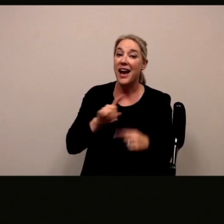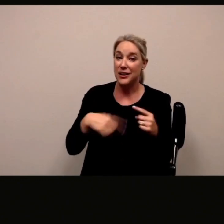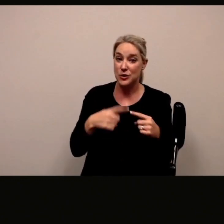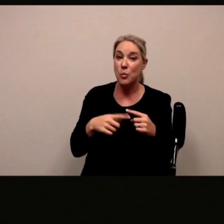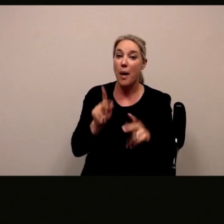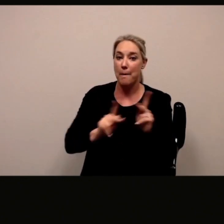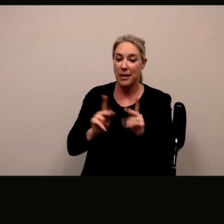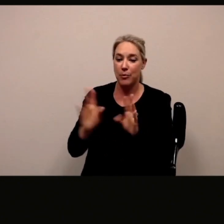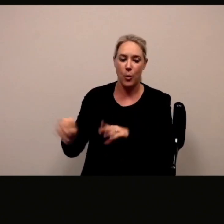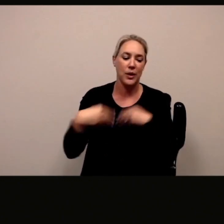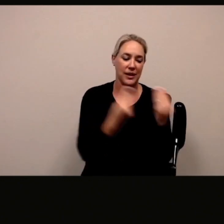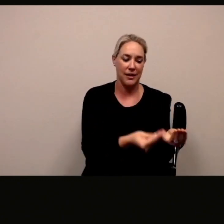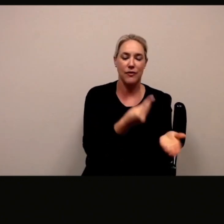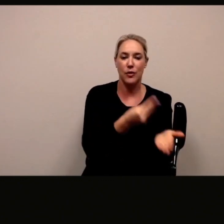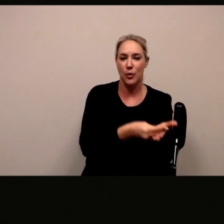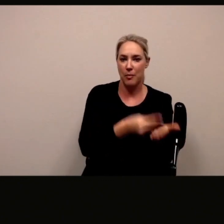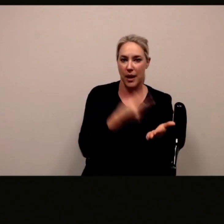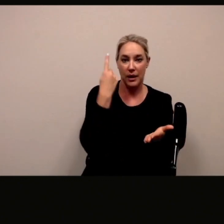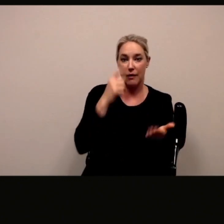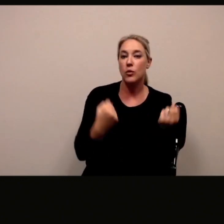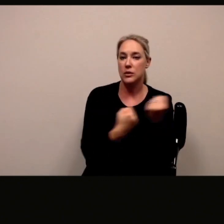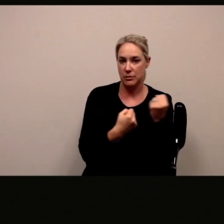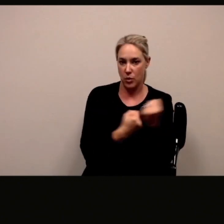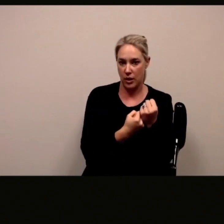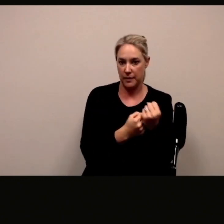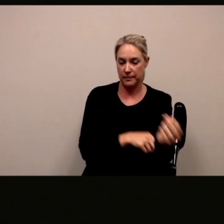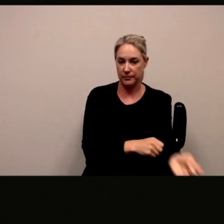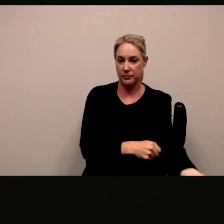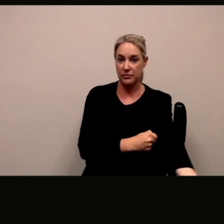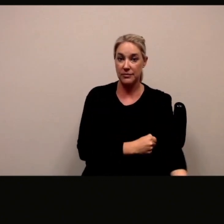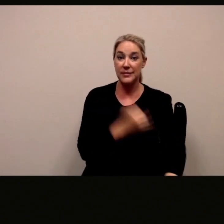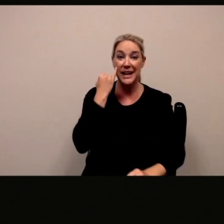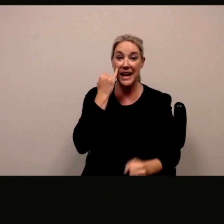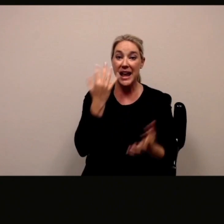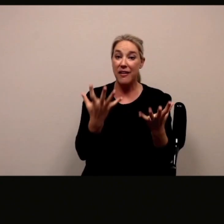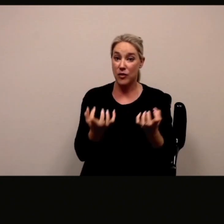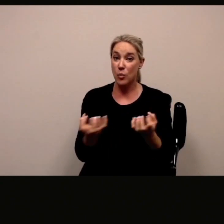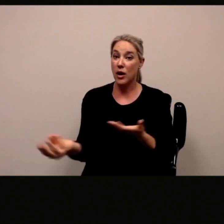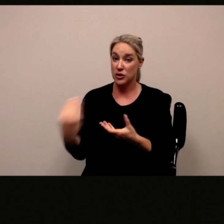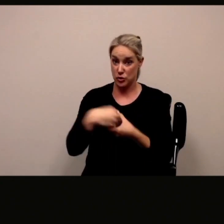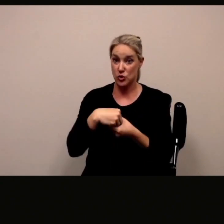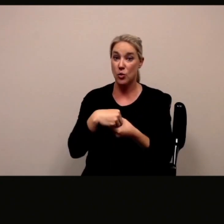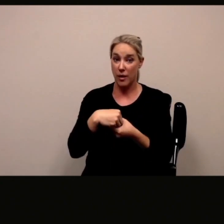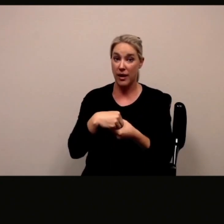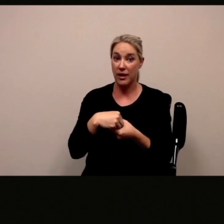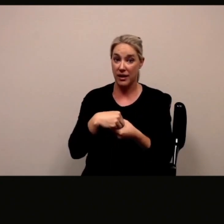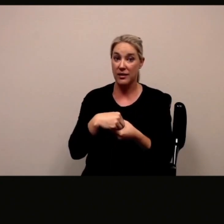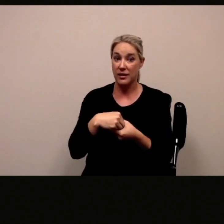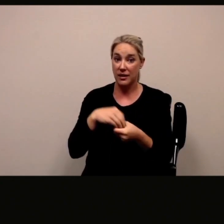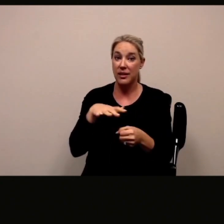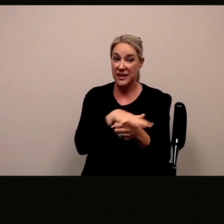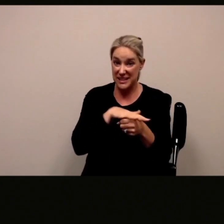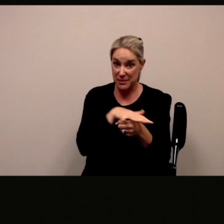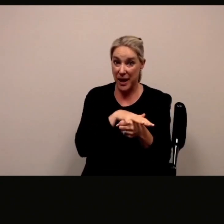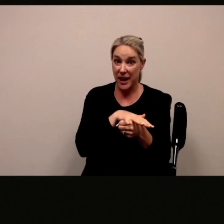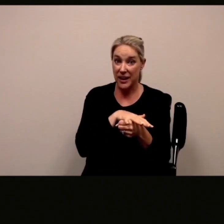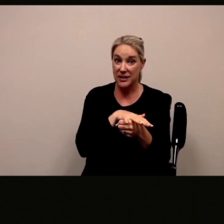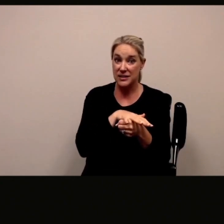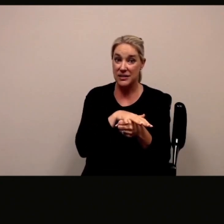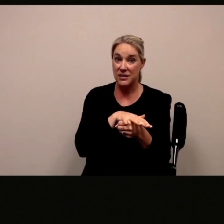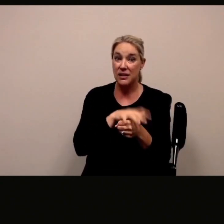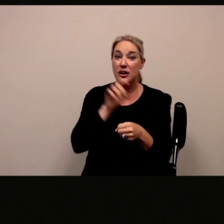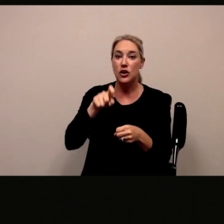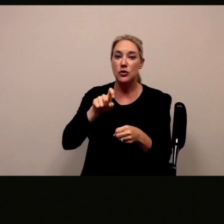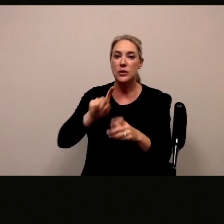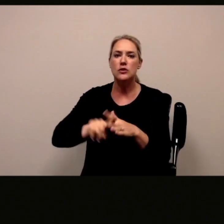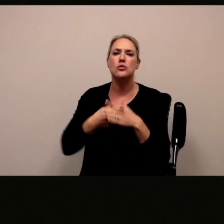And it's just one of those things. If you're going to come into this space, then you're going to do that. And also do something in your classroom. Another thing that